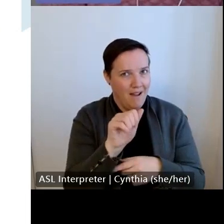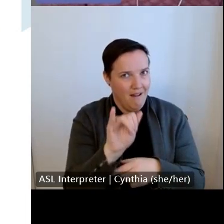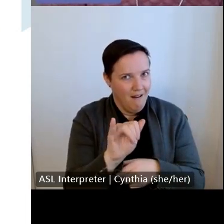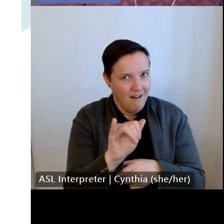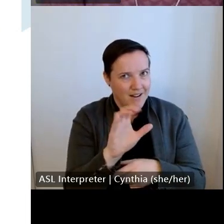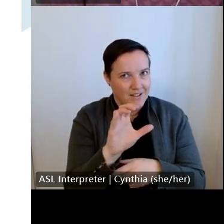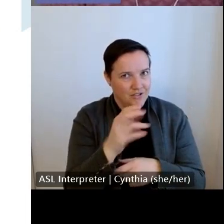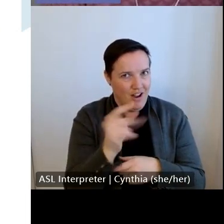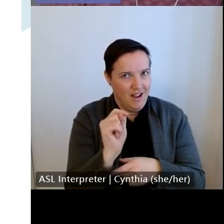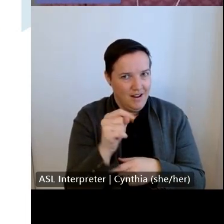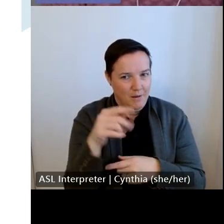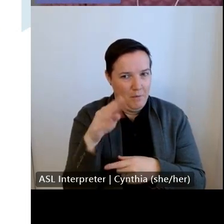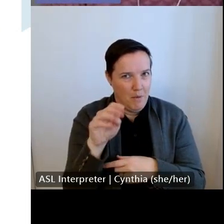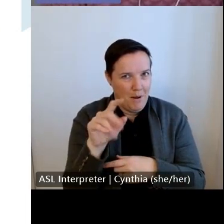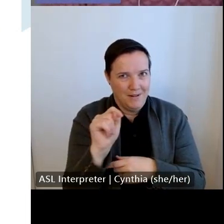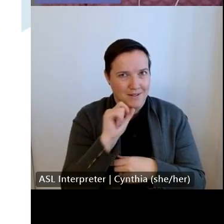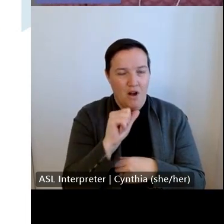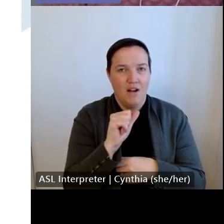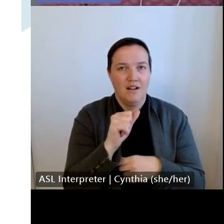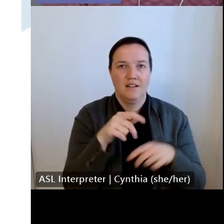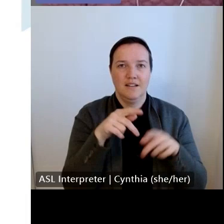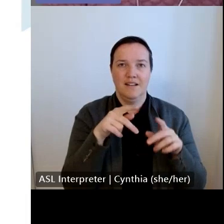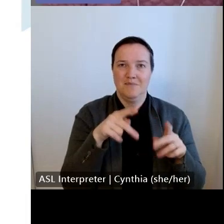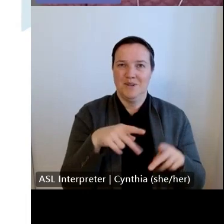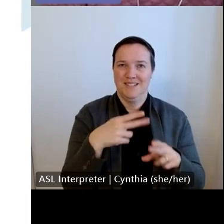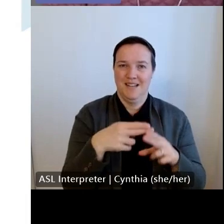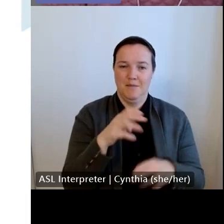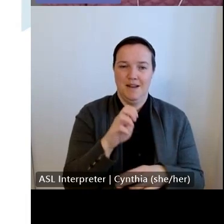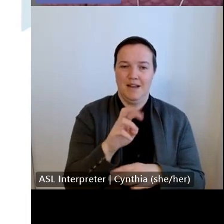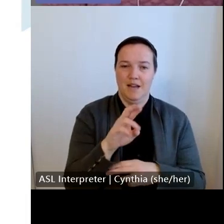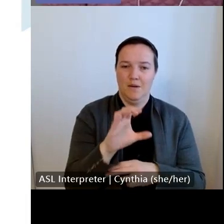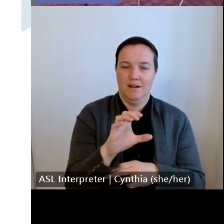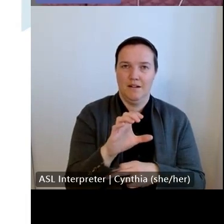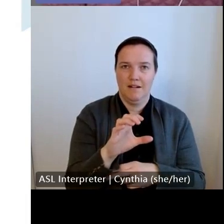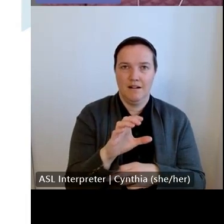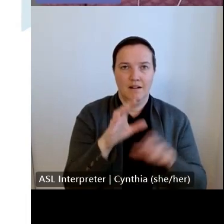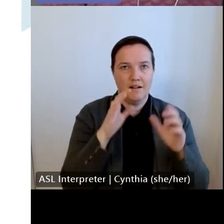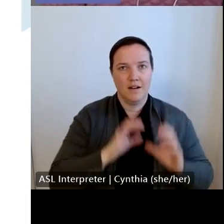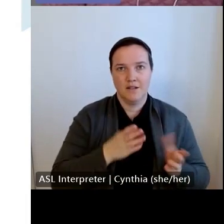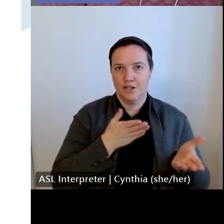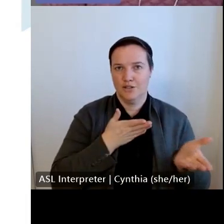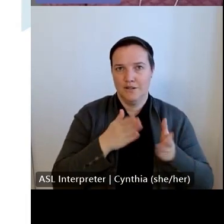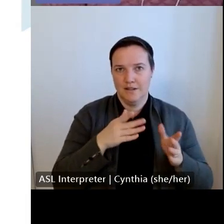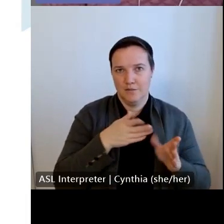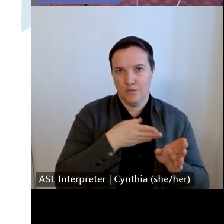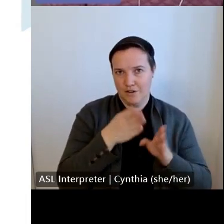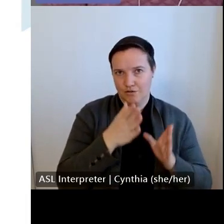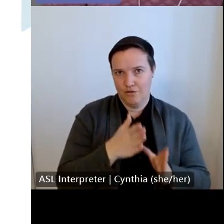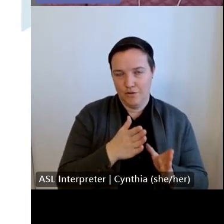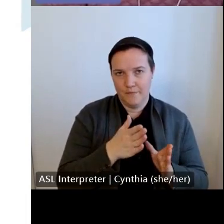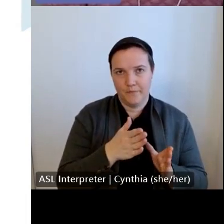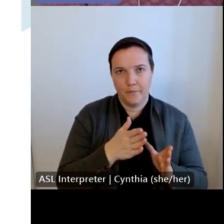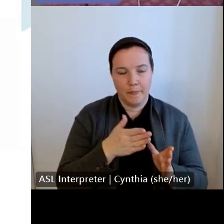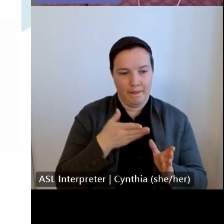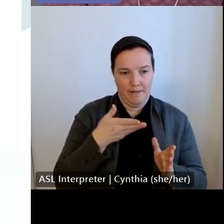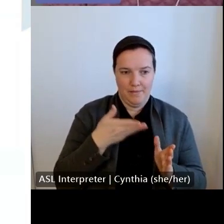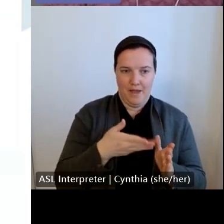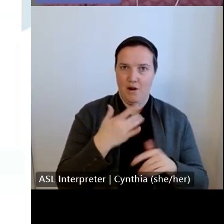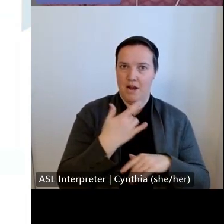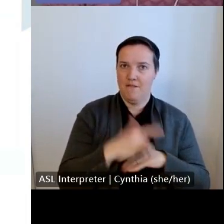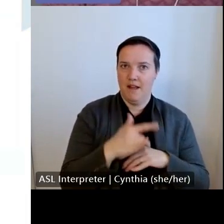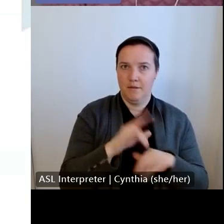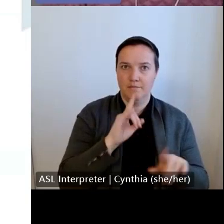chatbot. It's Eric, our customer service professional, who's there to answer questions as